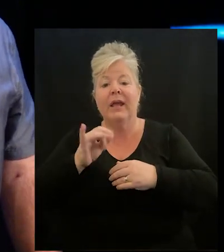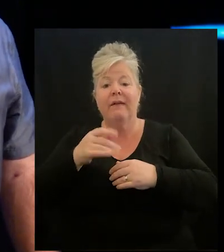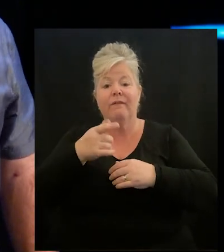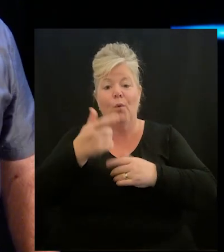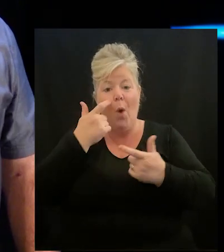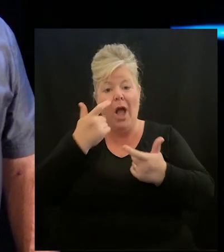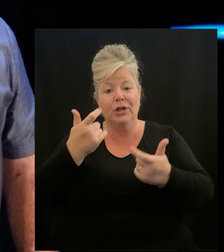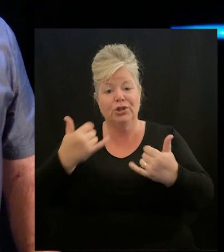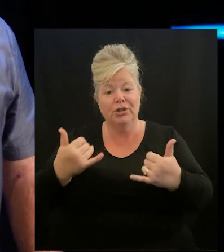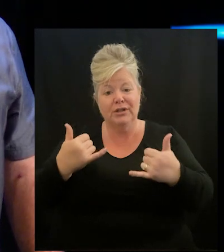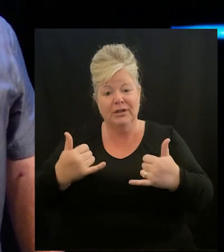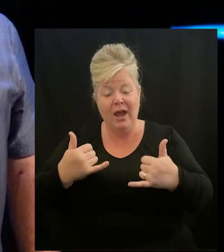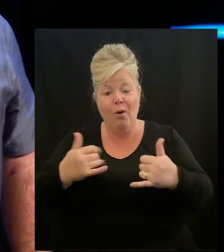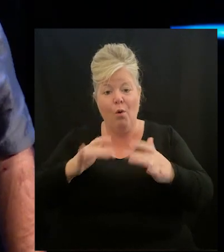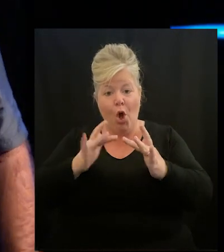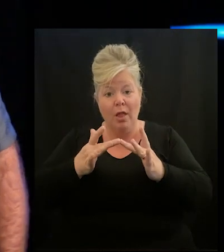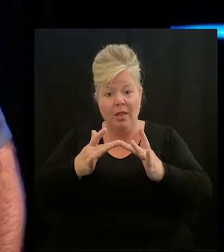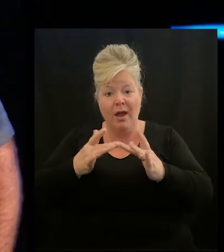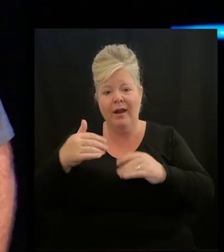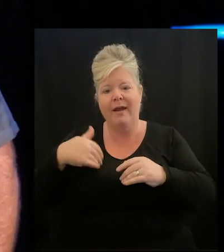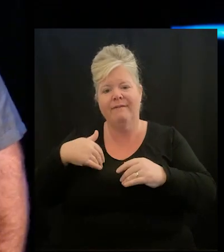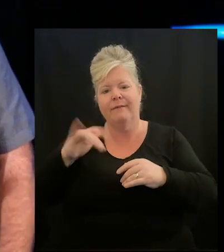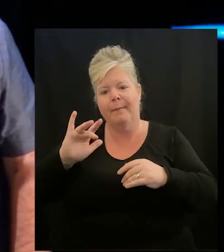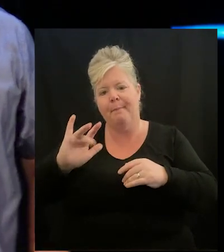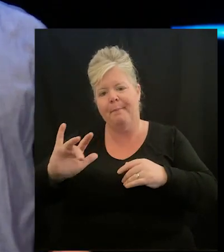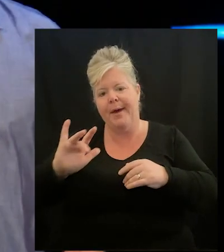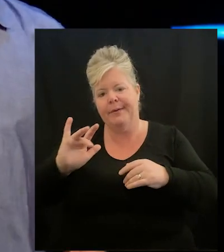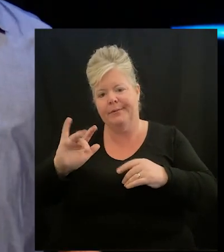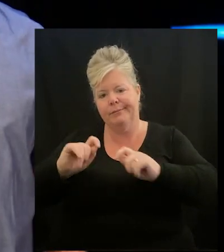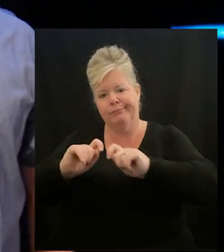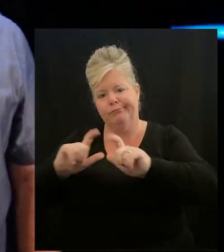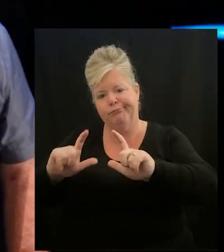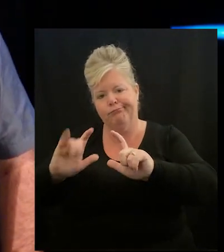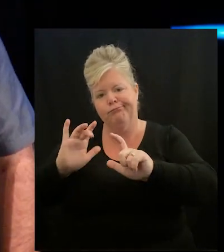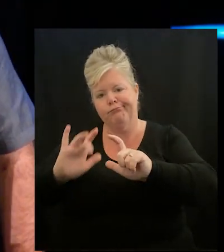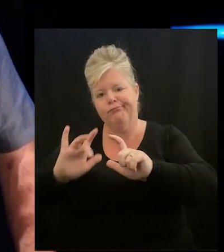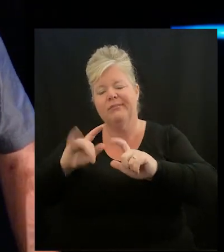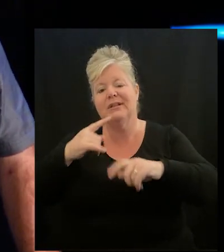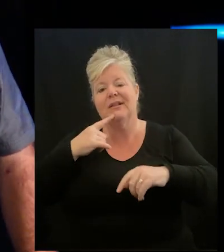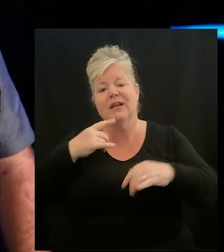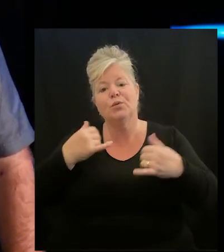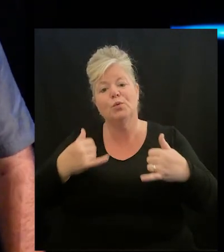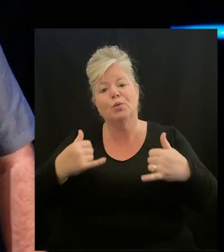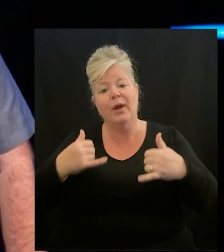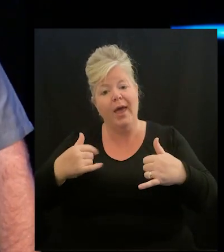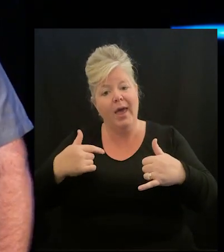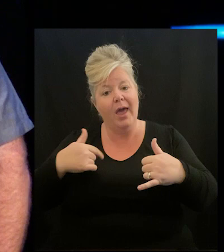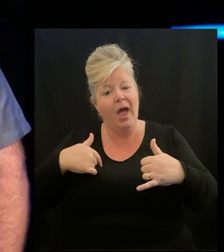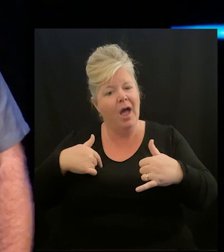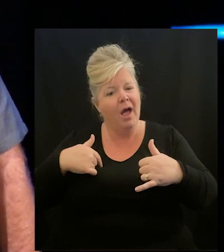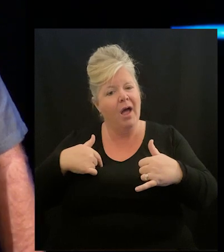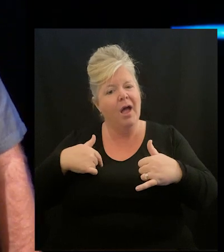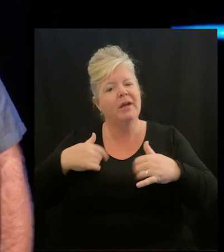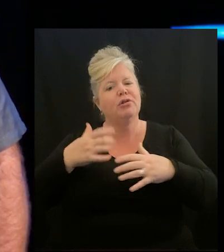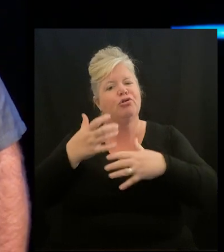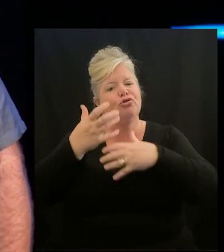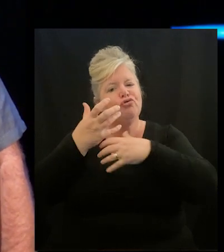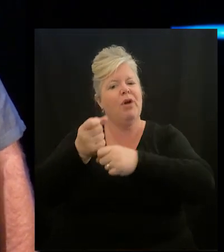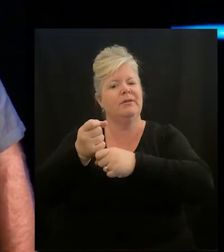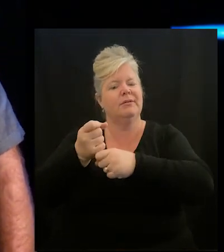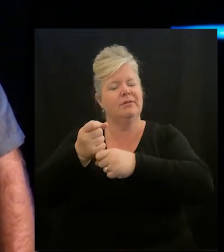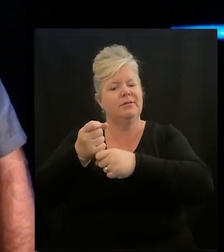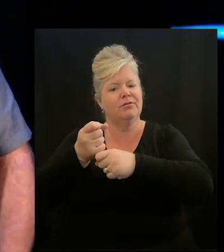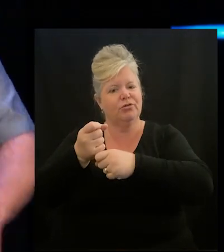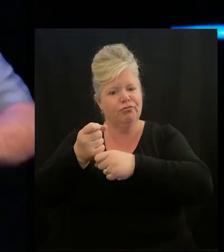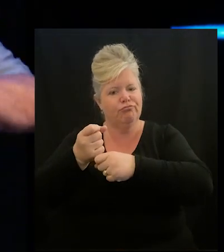you're watching this online, there's a button that's going to come up on your screen. It's going to say, "Today I put my trust in Jesus."